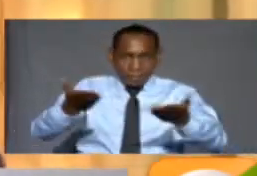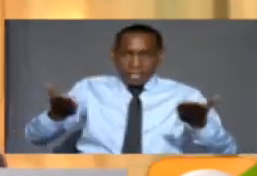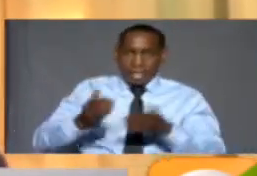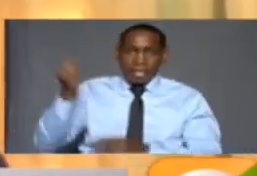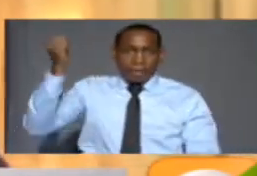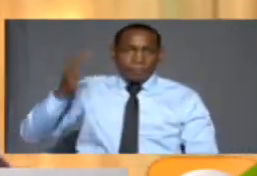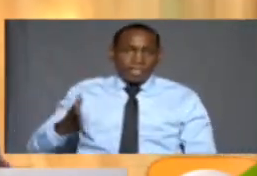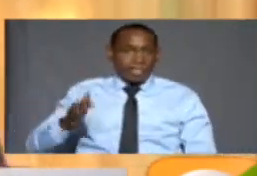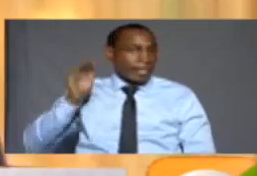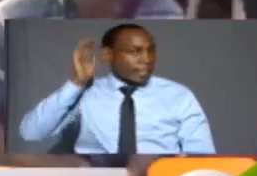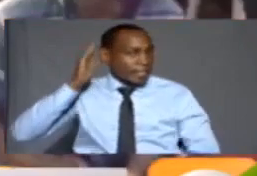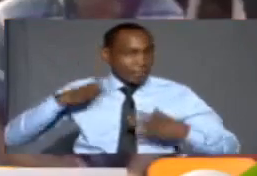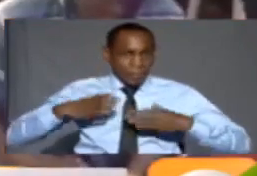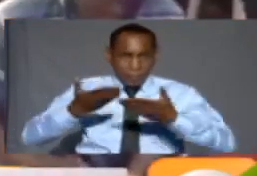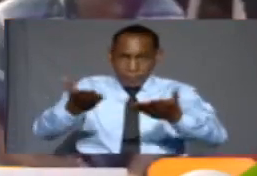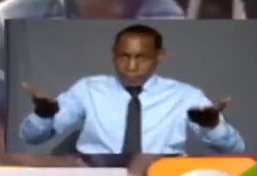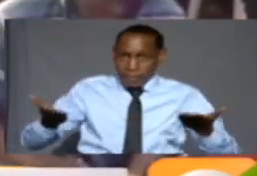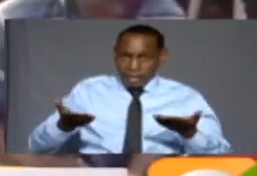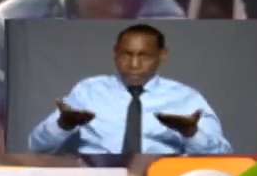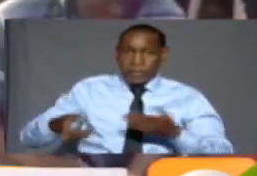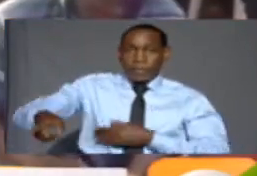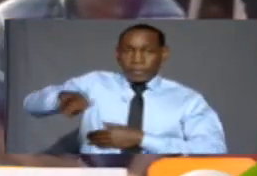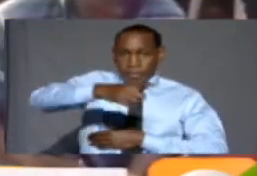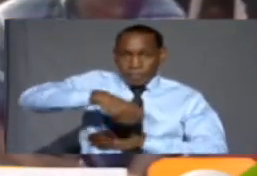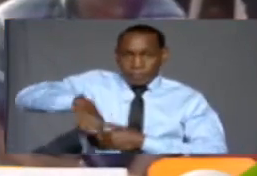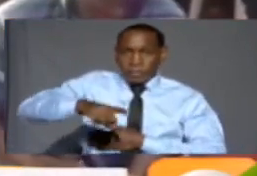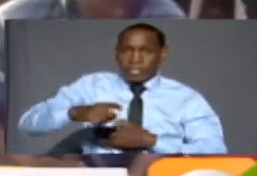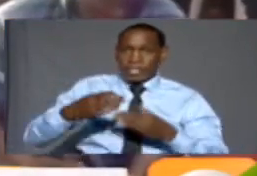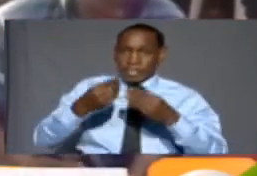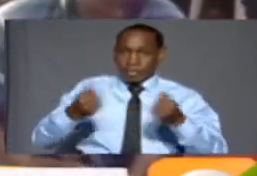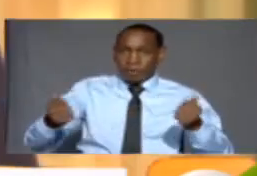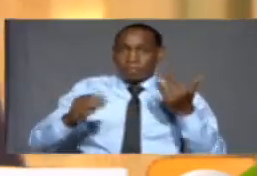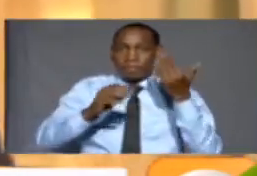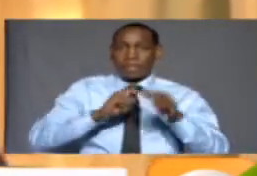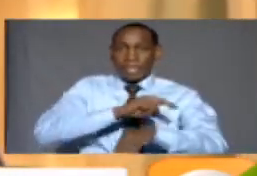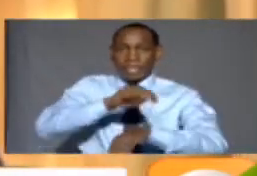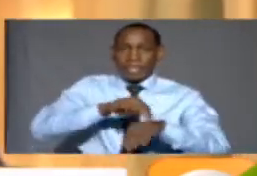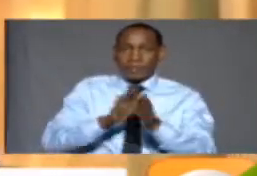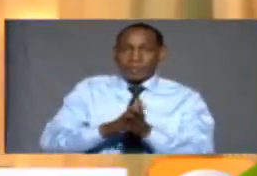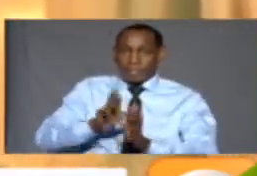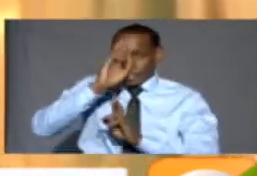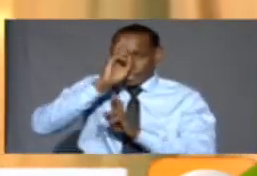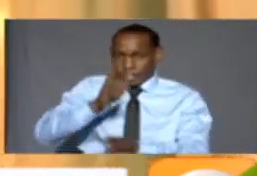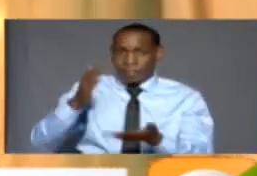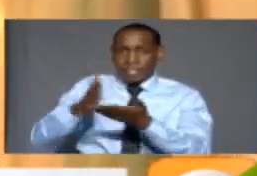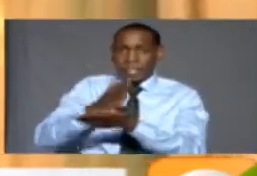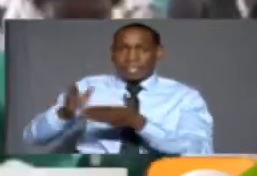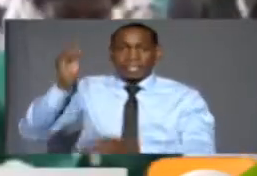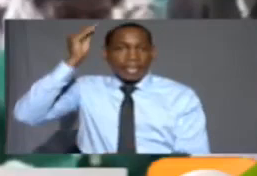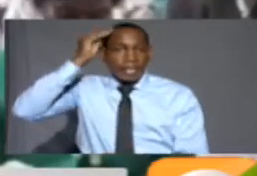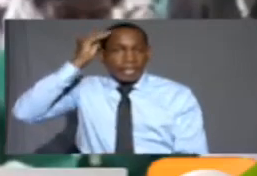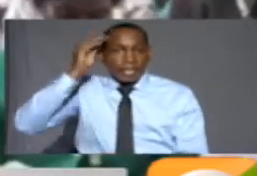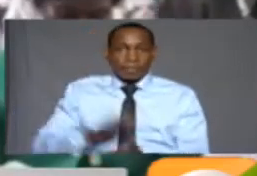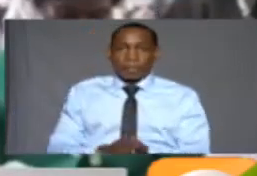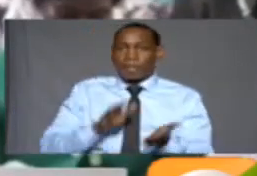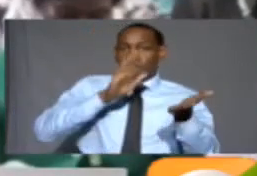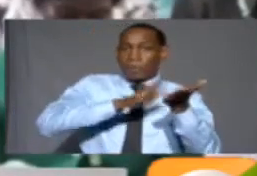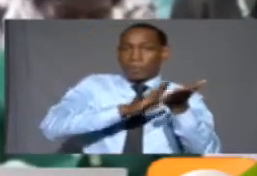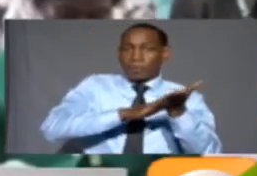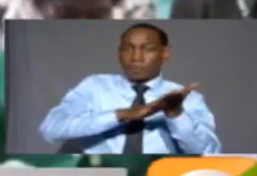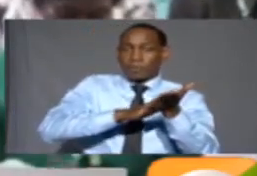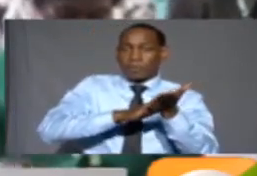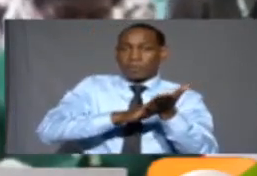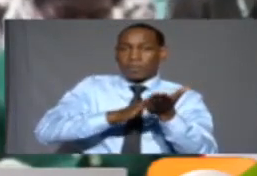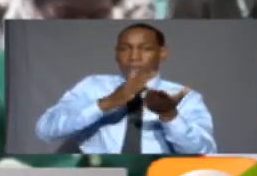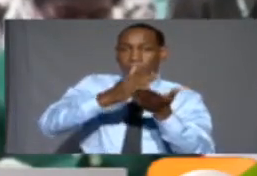us listen to these people. And we are going to heal our nation with respect to the sector of education. Wanapendekeza mfumo wa